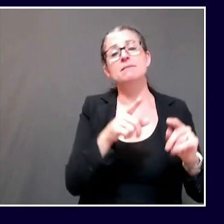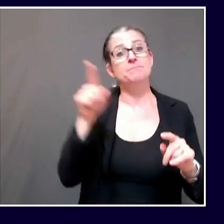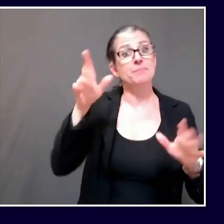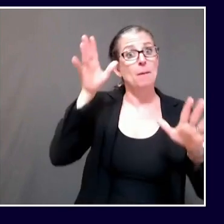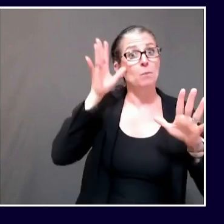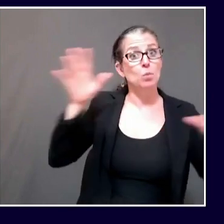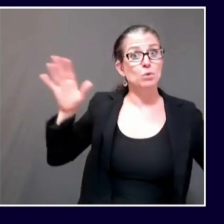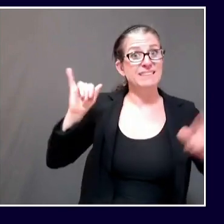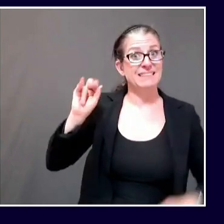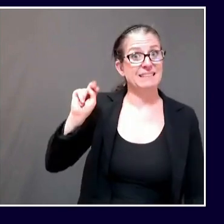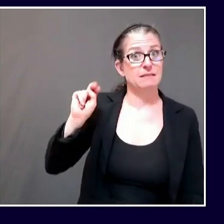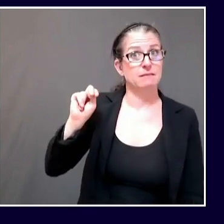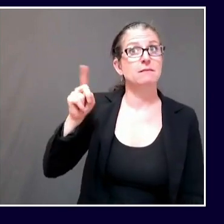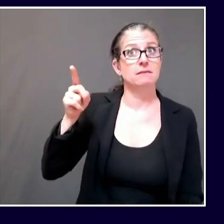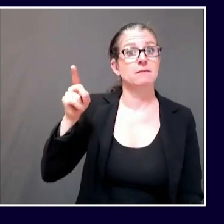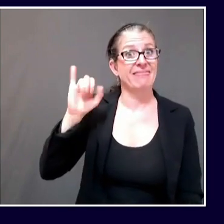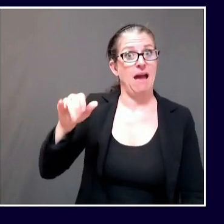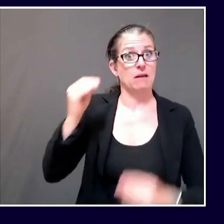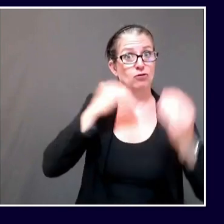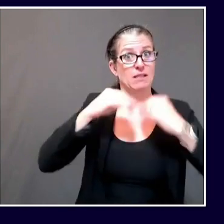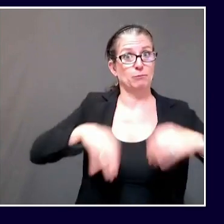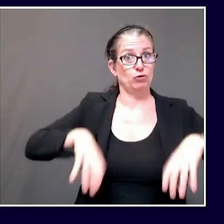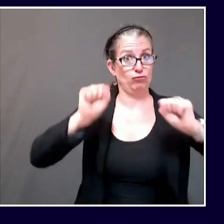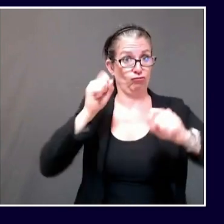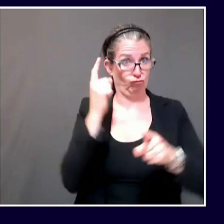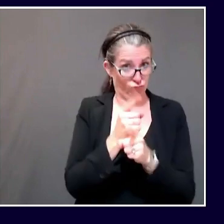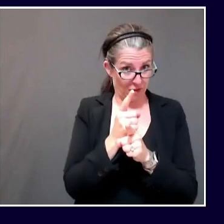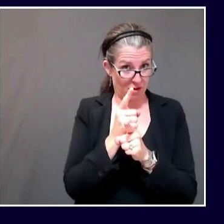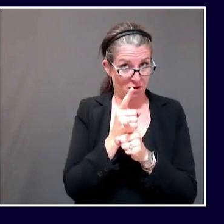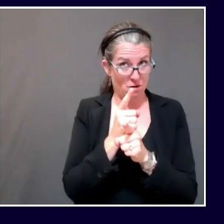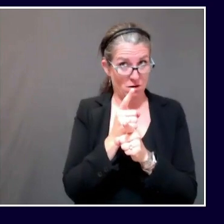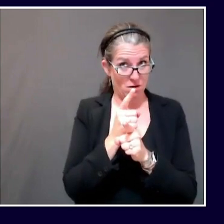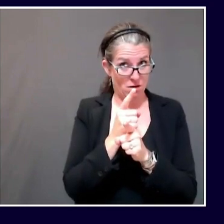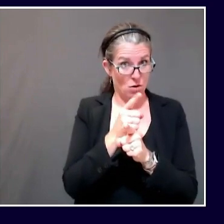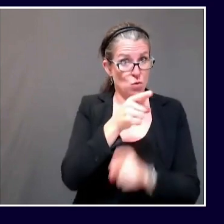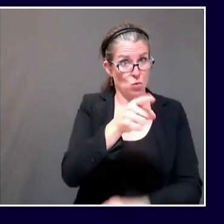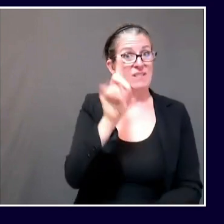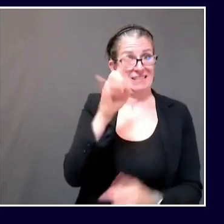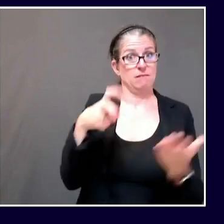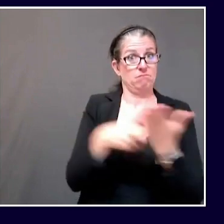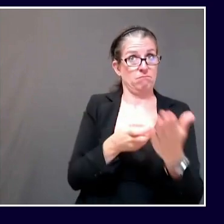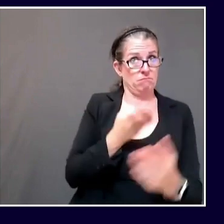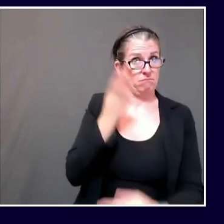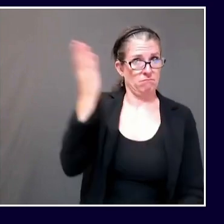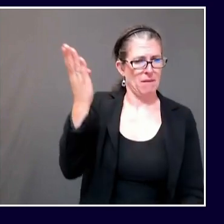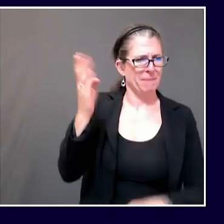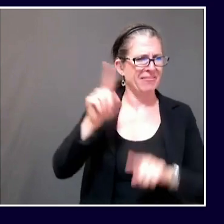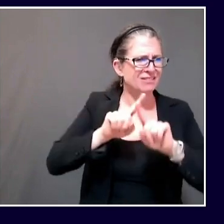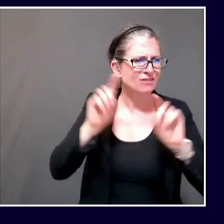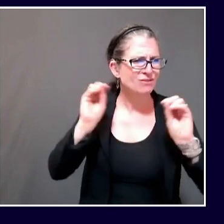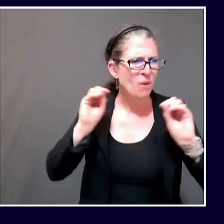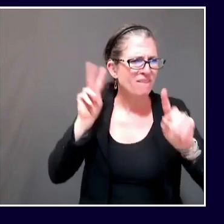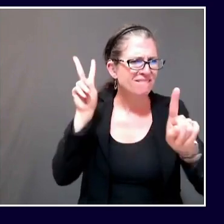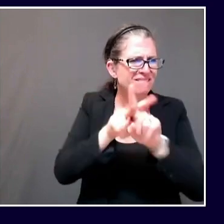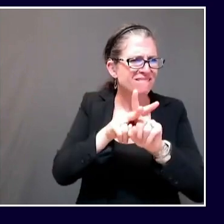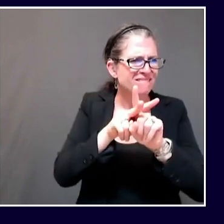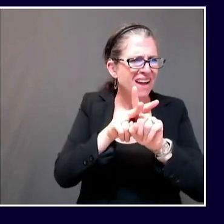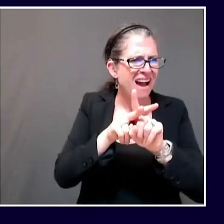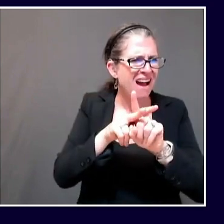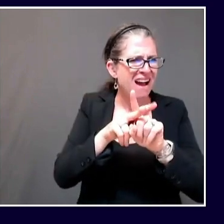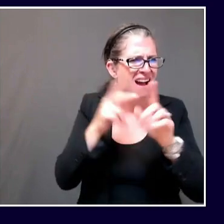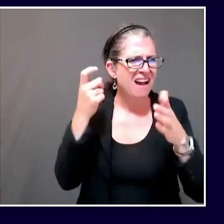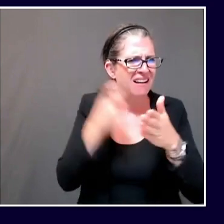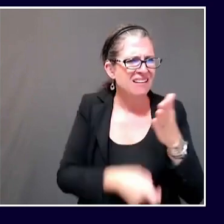there was a citation issued, but not a monetary fine? Could you explain any bit